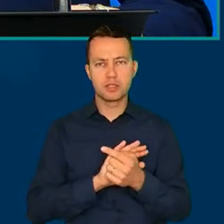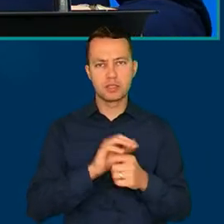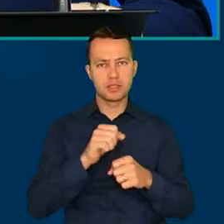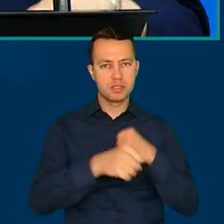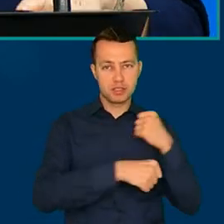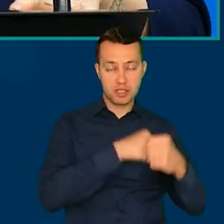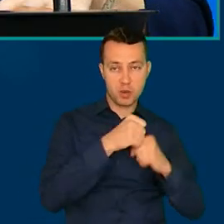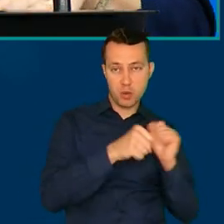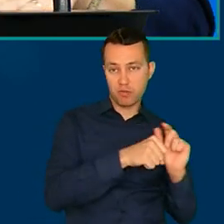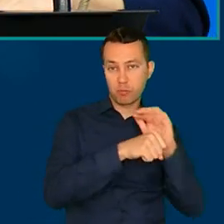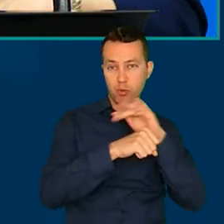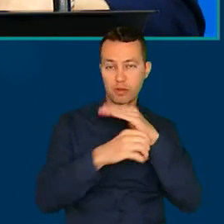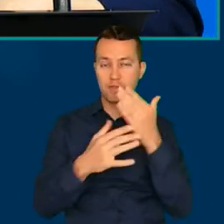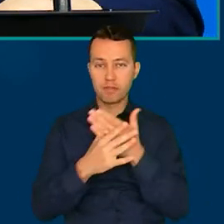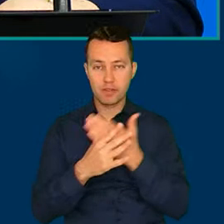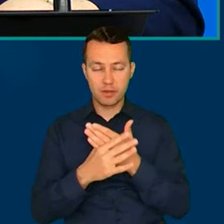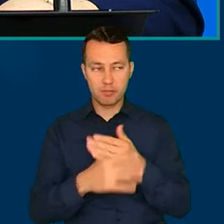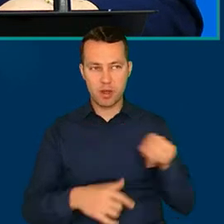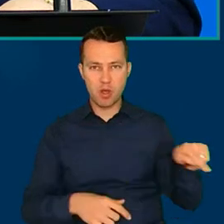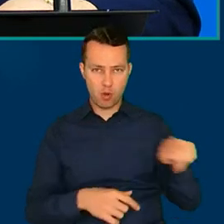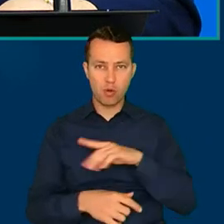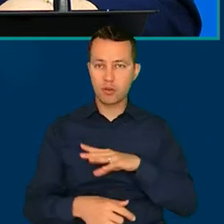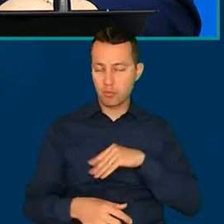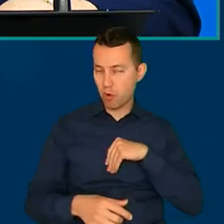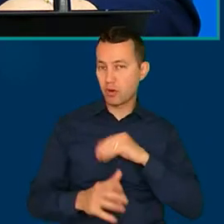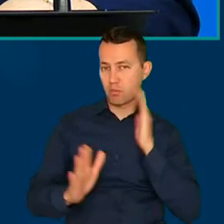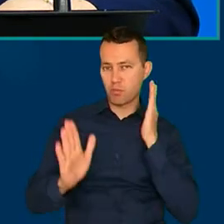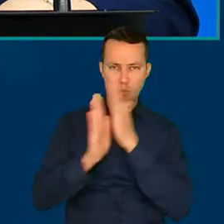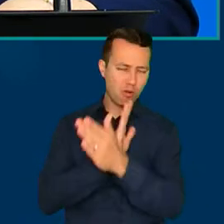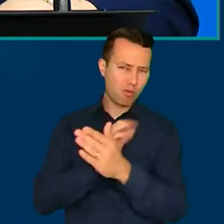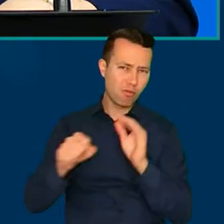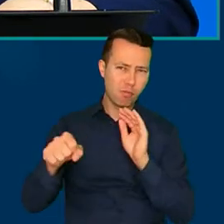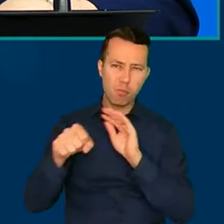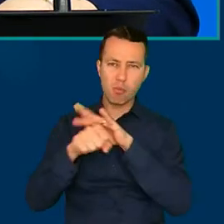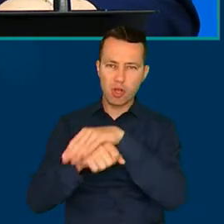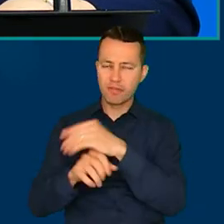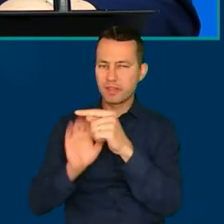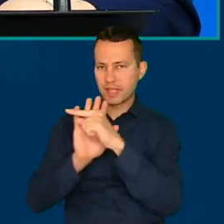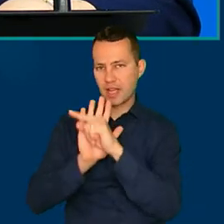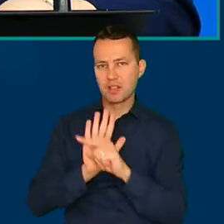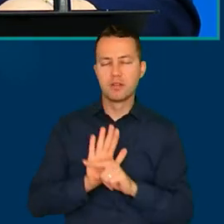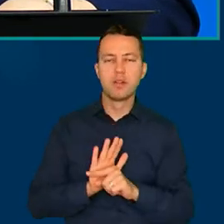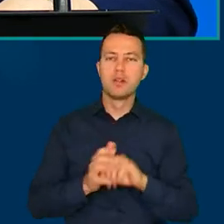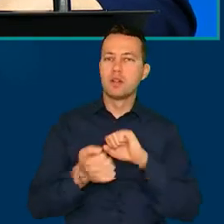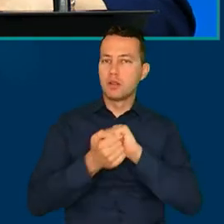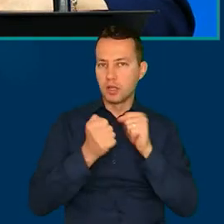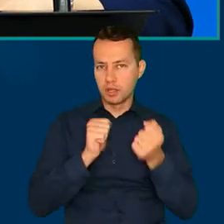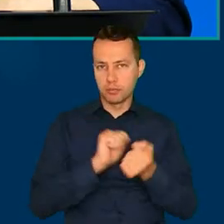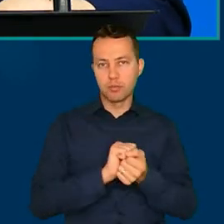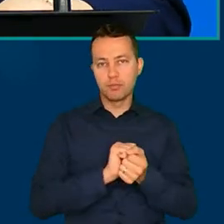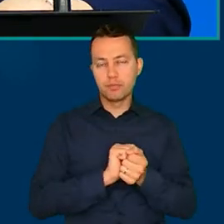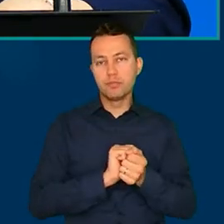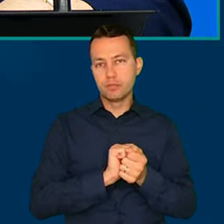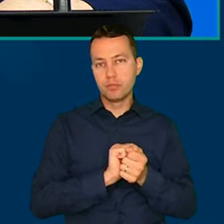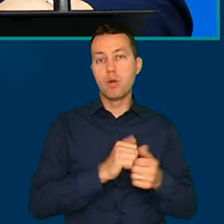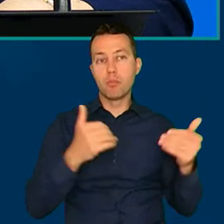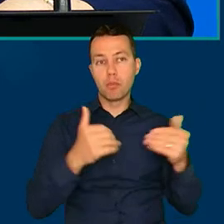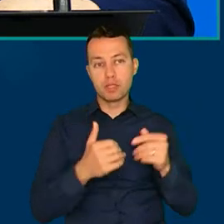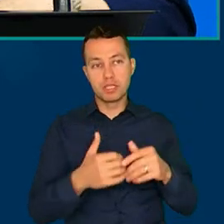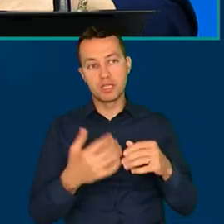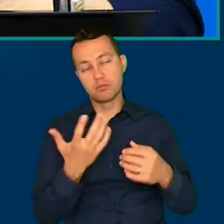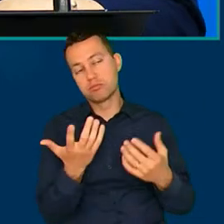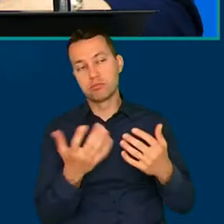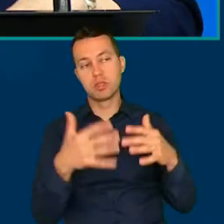negative impact, adverse impact, can be caused directly by the enterprise. This can be the impact to which